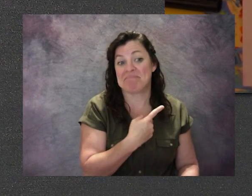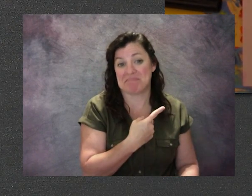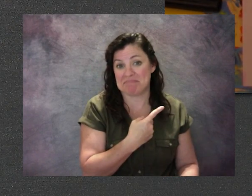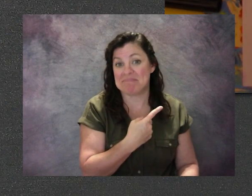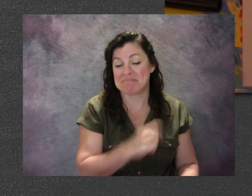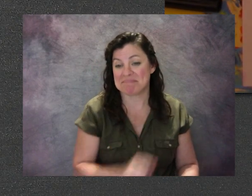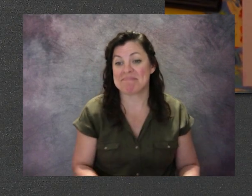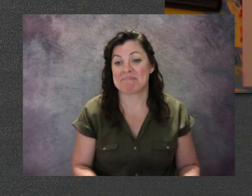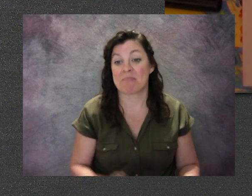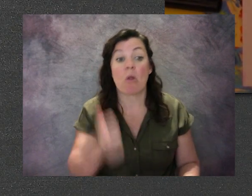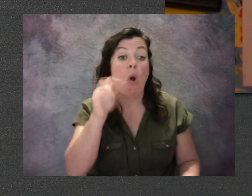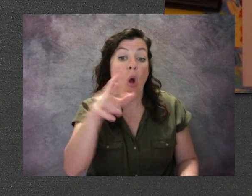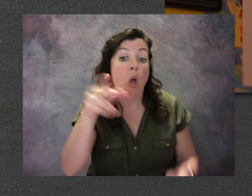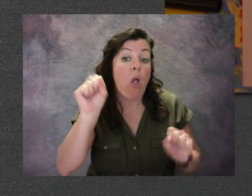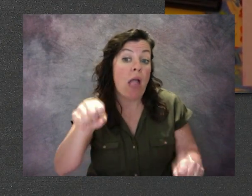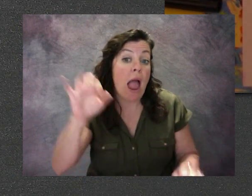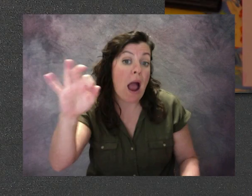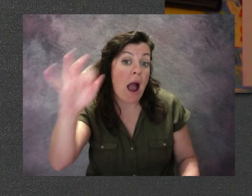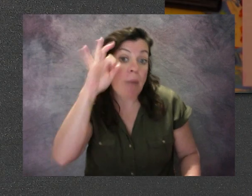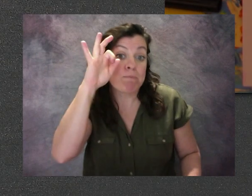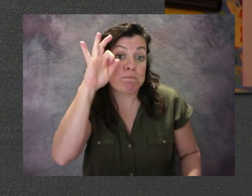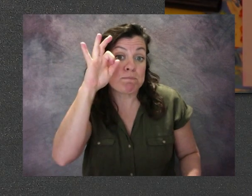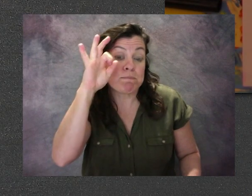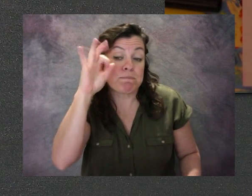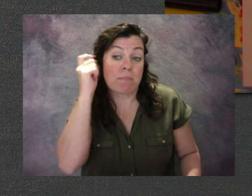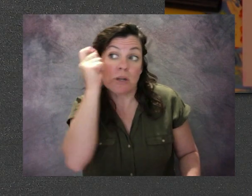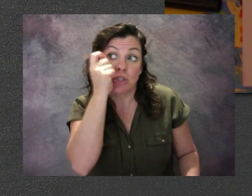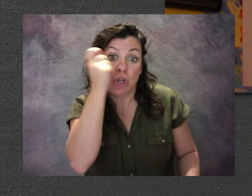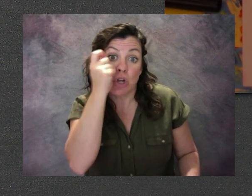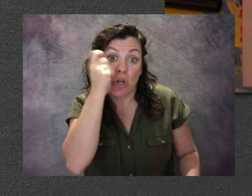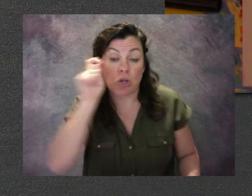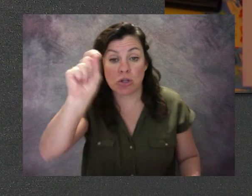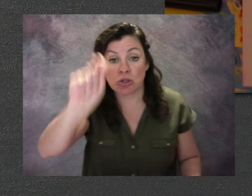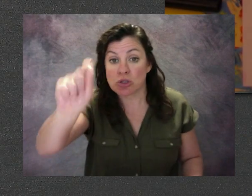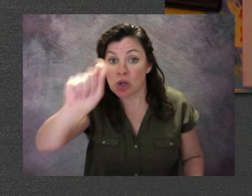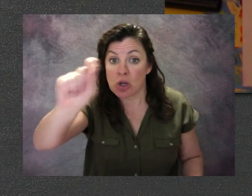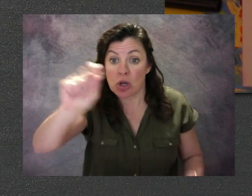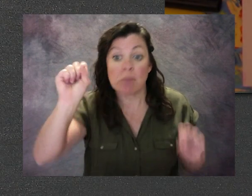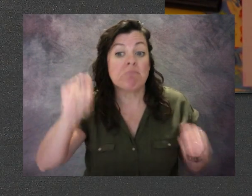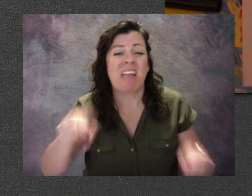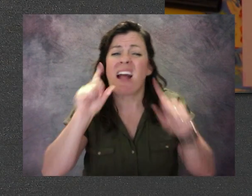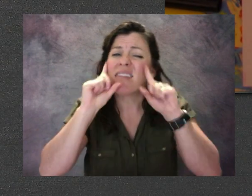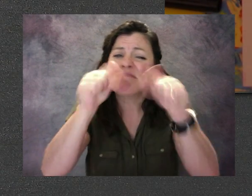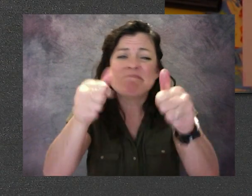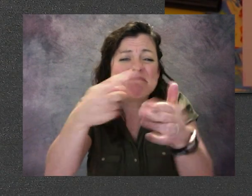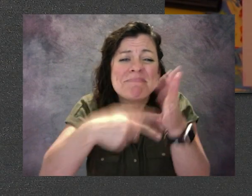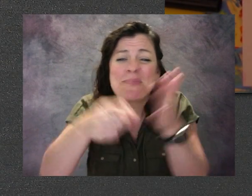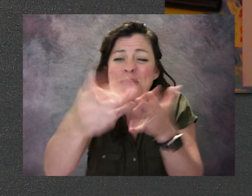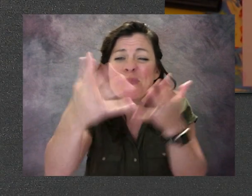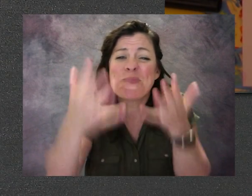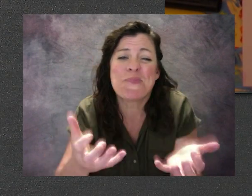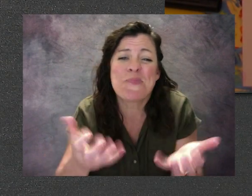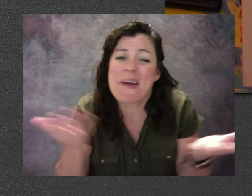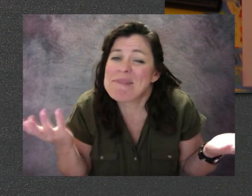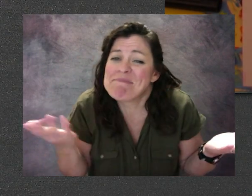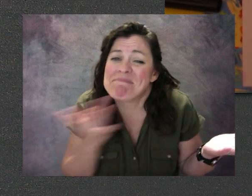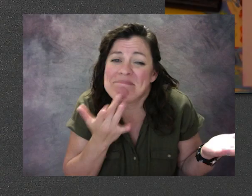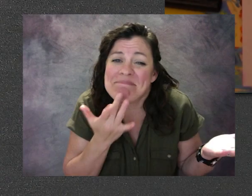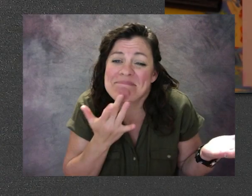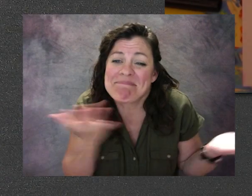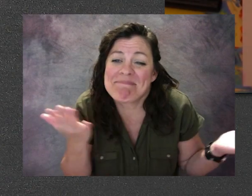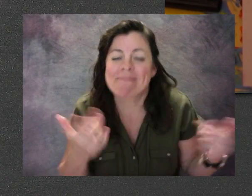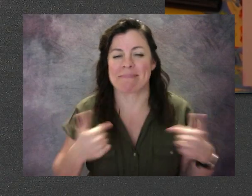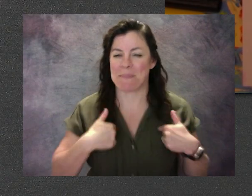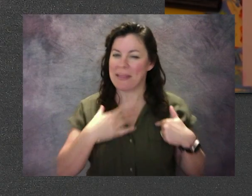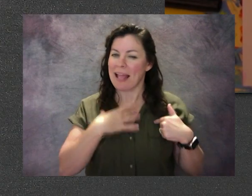Or do you want circles? You can do circles. You can do whatever kind of eyeball you want. I kind of like the look of these cat